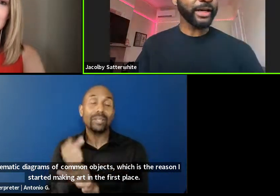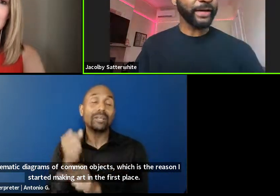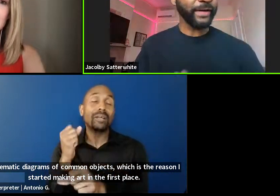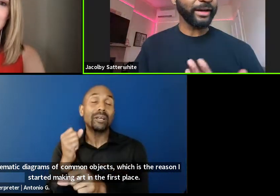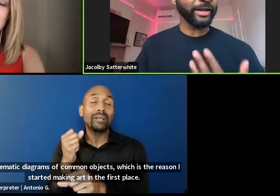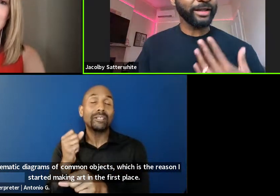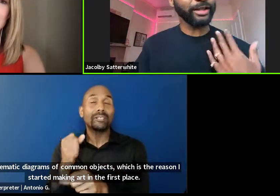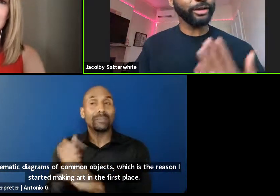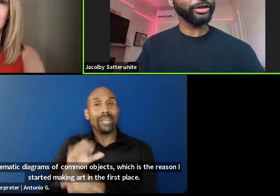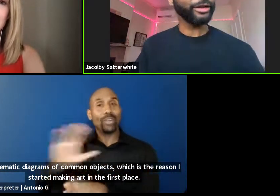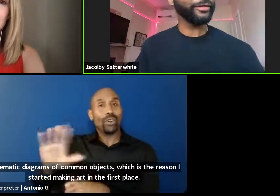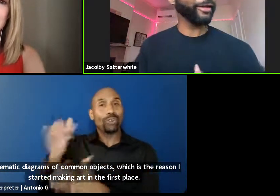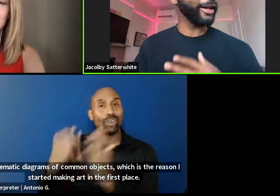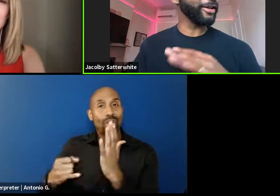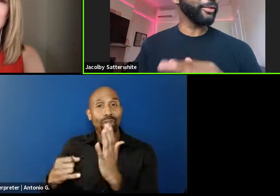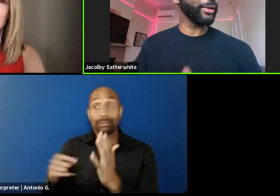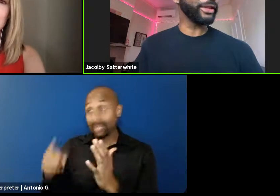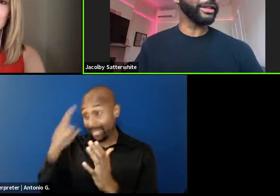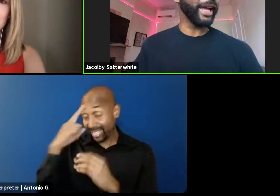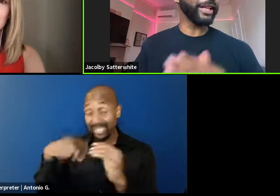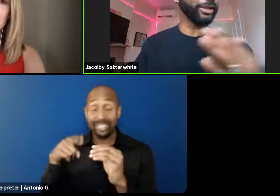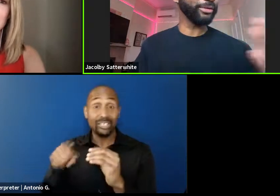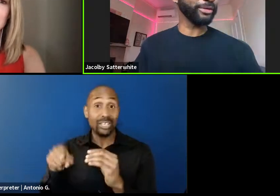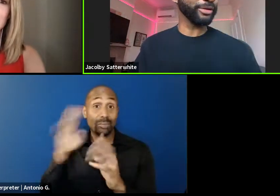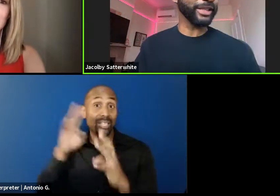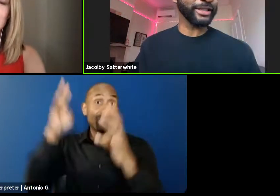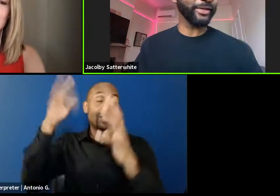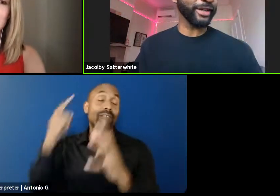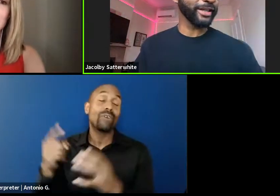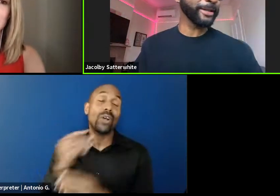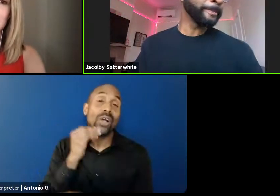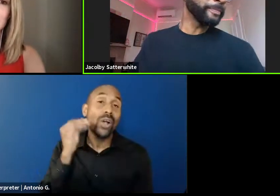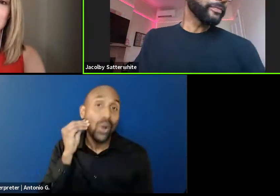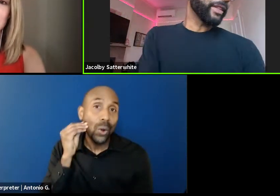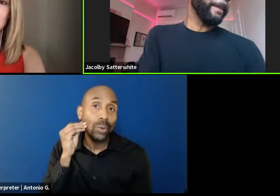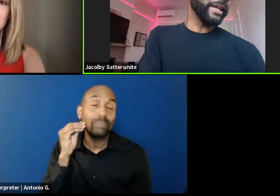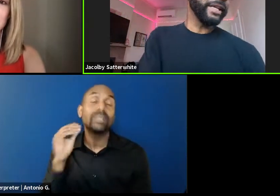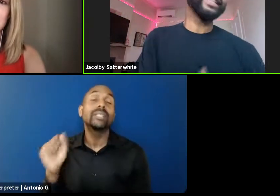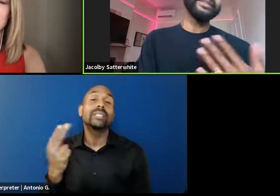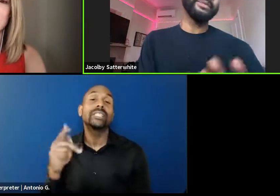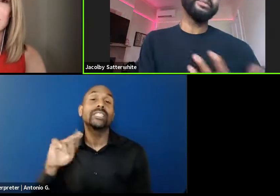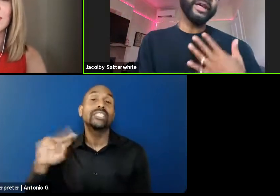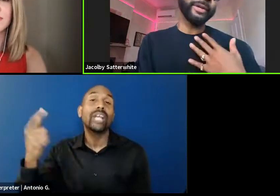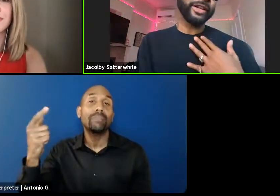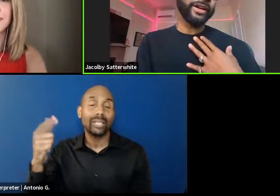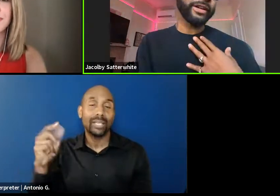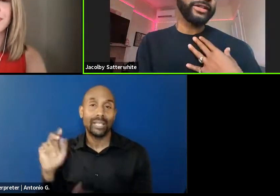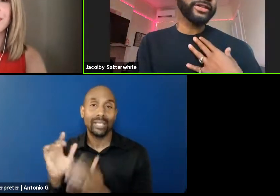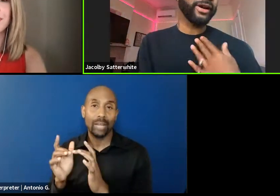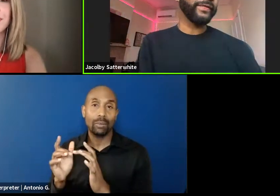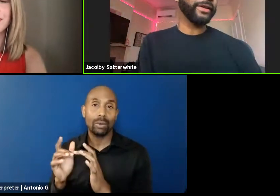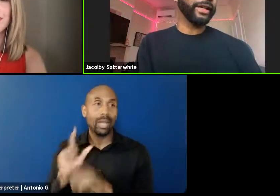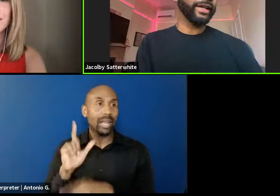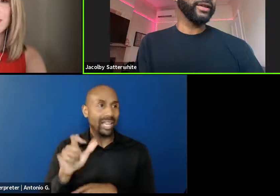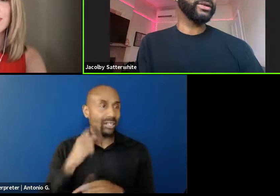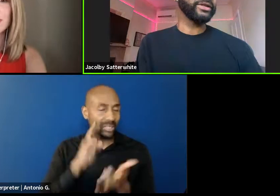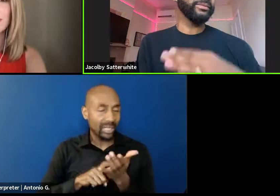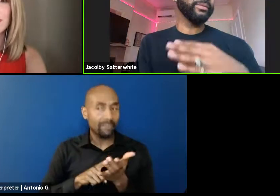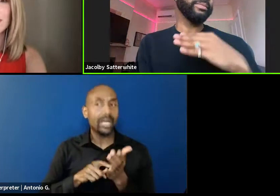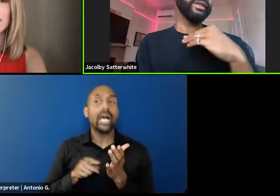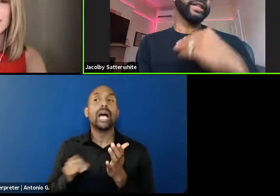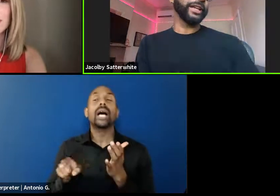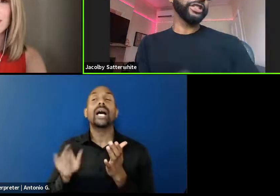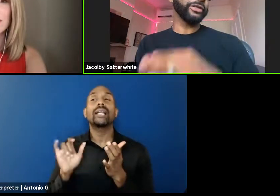Later on, I found out that that delusion of grandeur was an actual schizophrenia, but it led me becoming an artist. So I felt like it